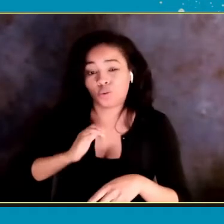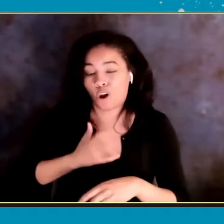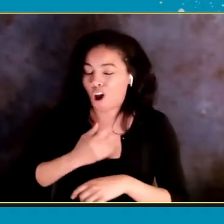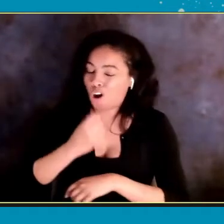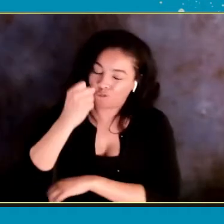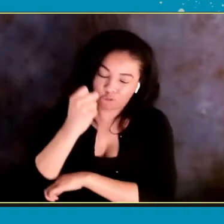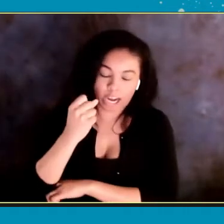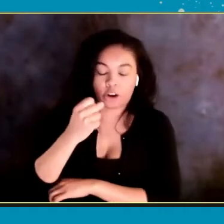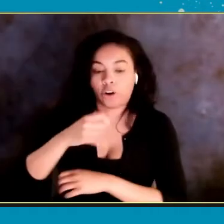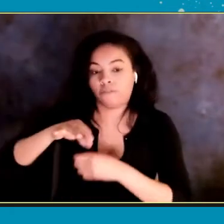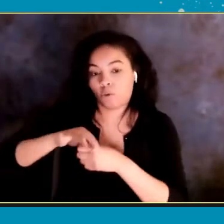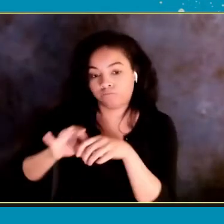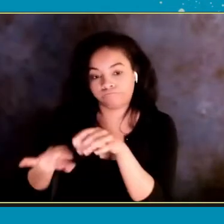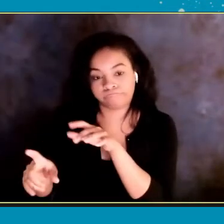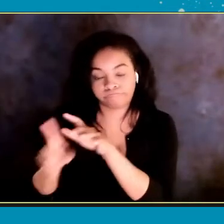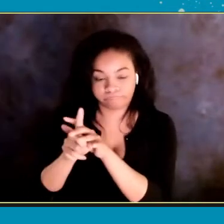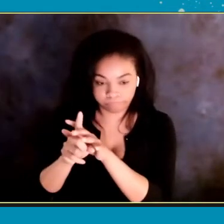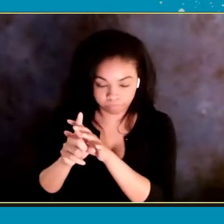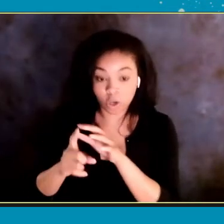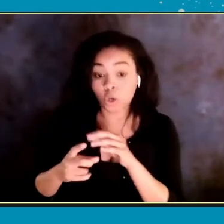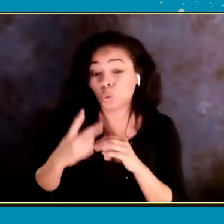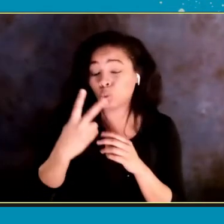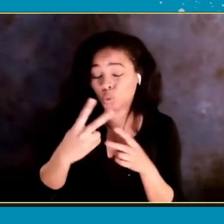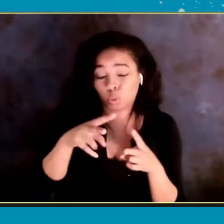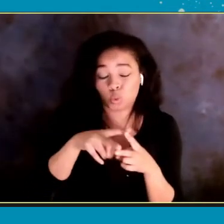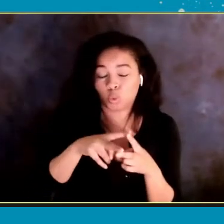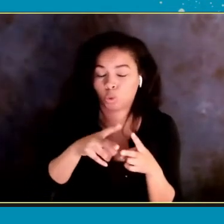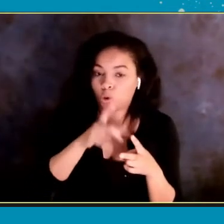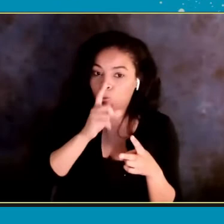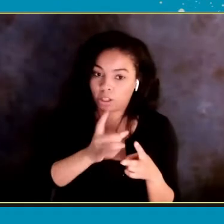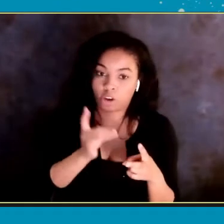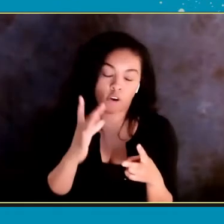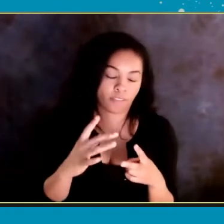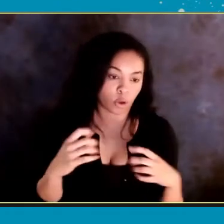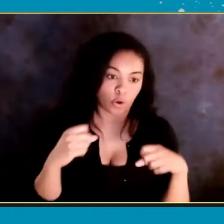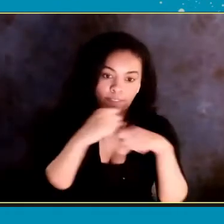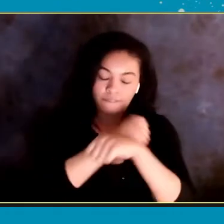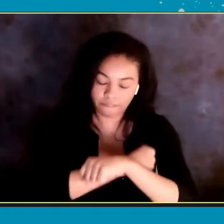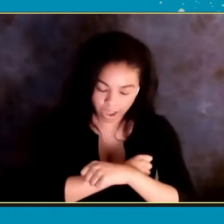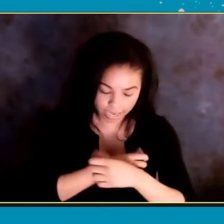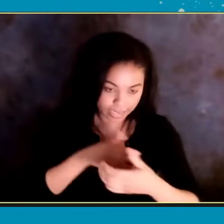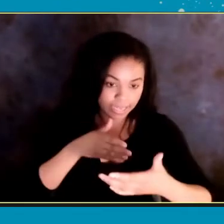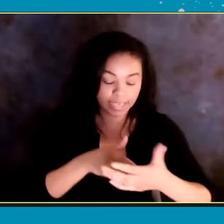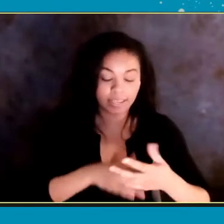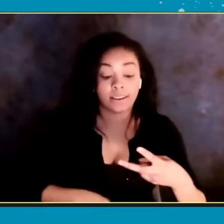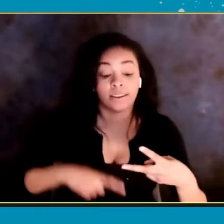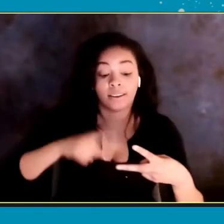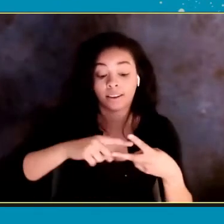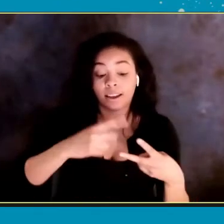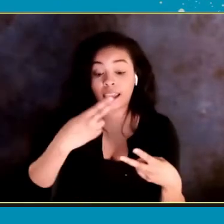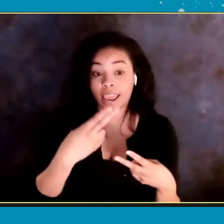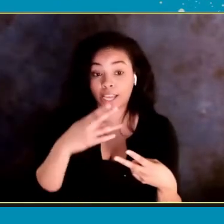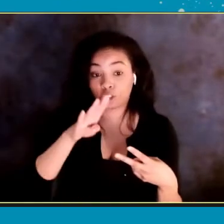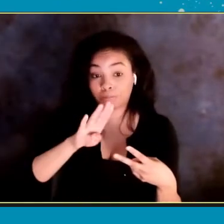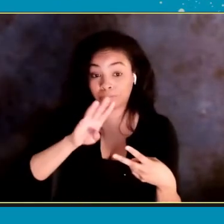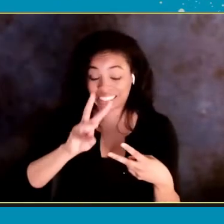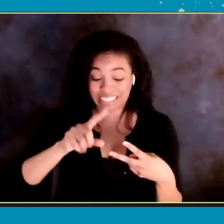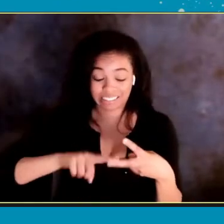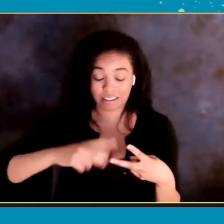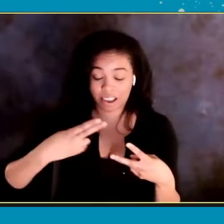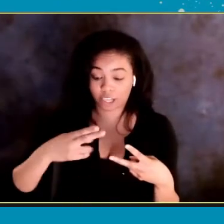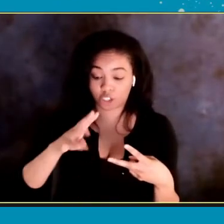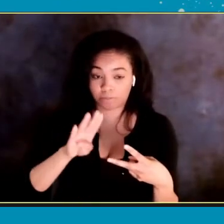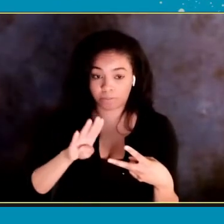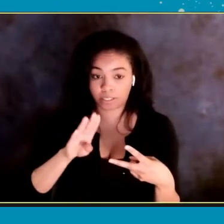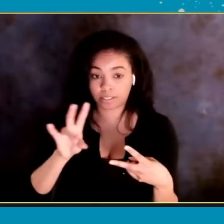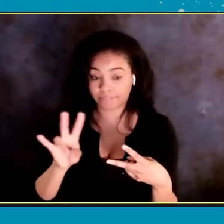Two major bills, two omnibus bills that we are fighting against were HB 6 and SB 7. And